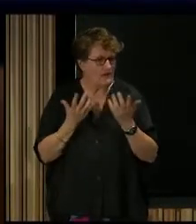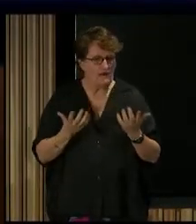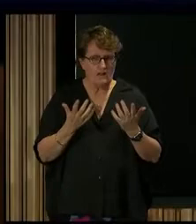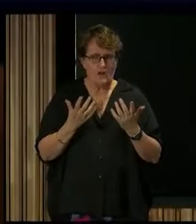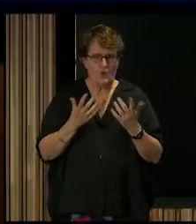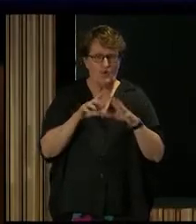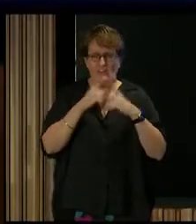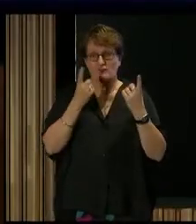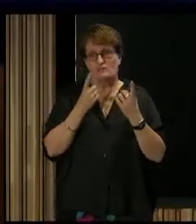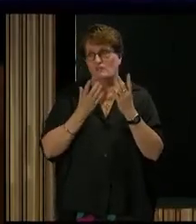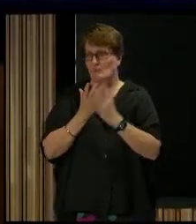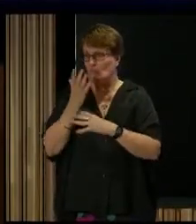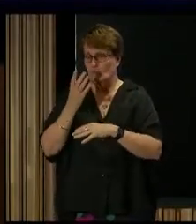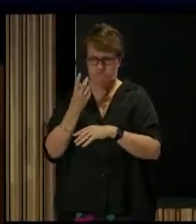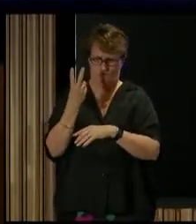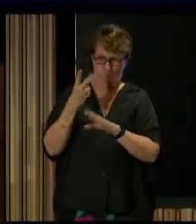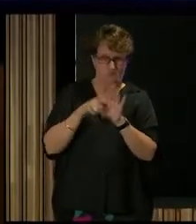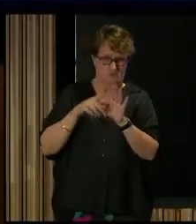everyone has been through in the last few years,